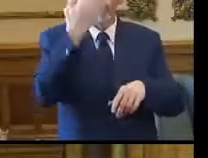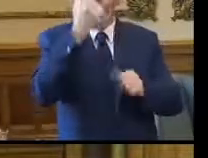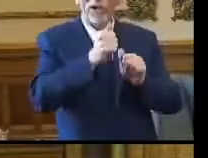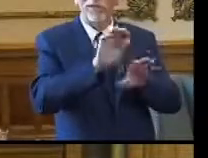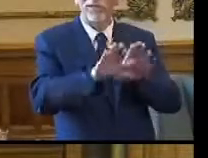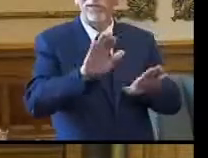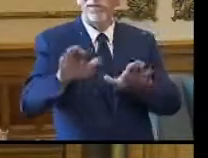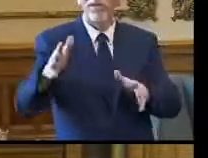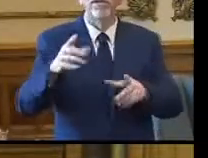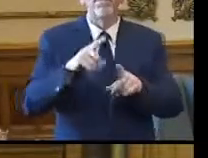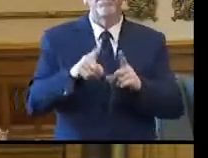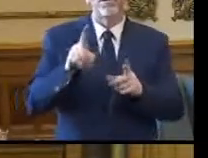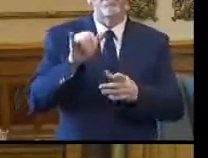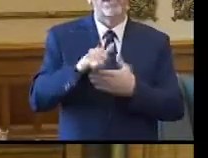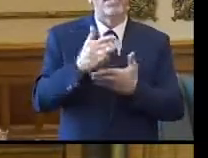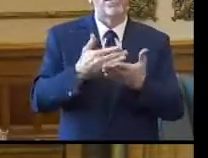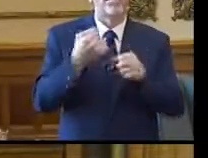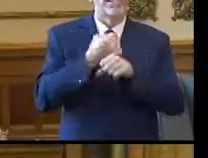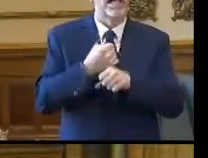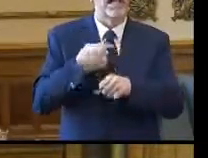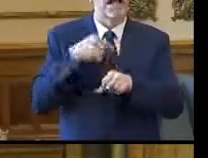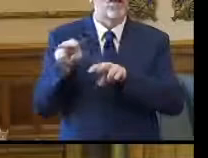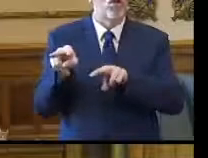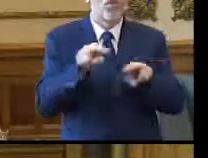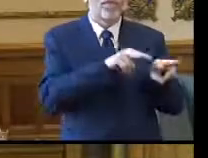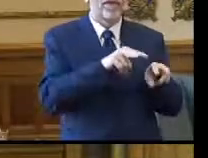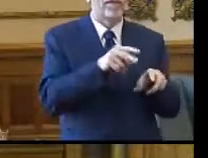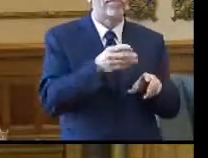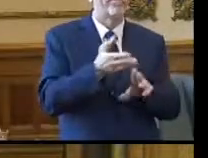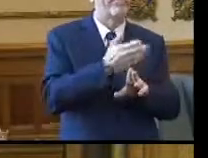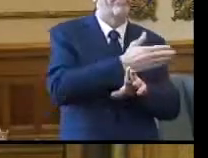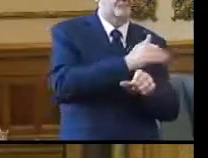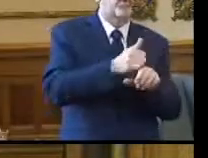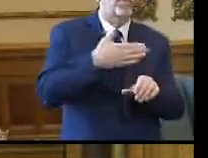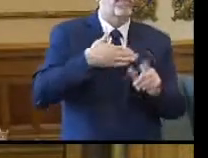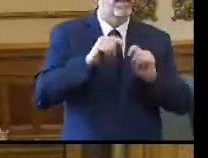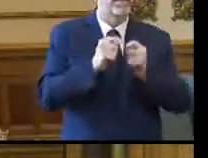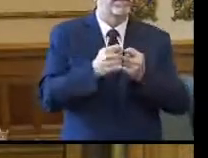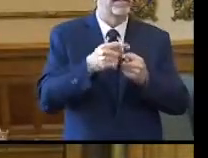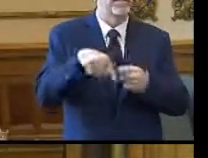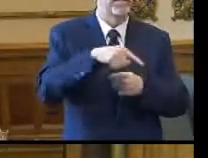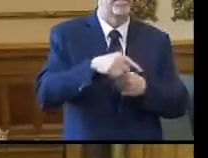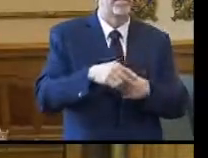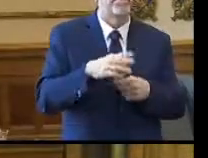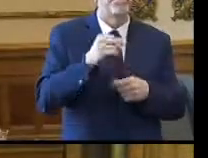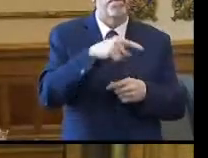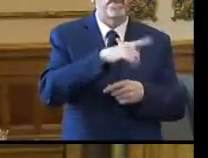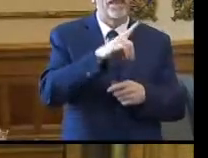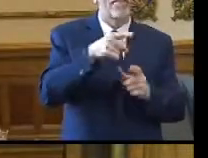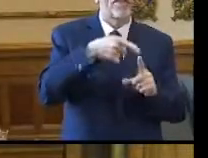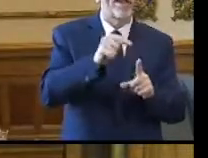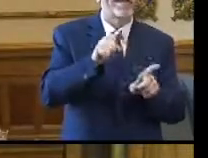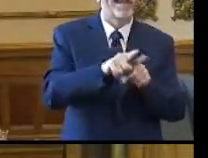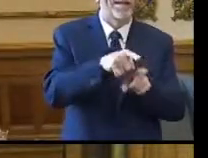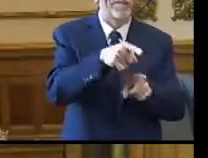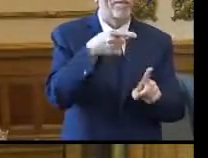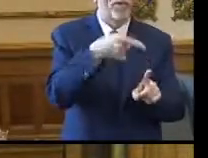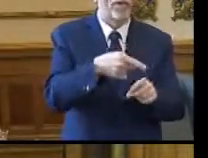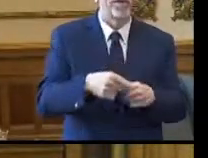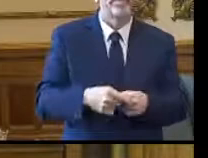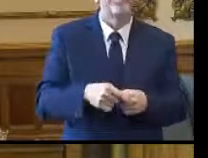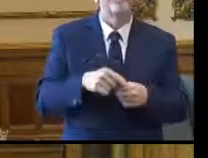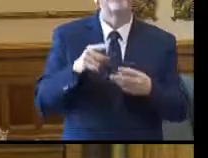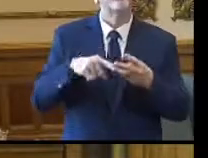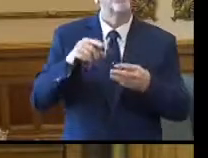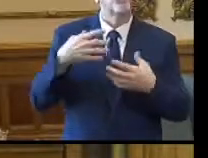sort out. But that is some of the data points that I've been looking at recently with my epi team that they have pointed out. Yeah, the